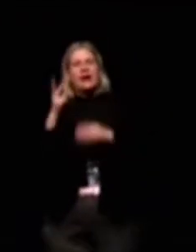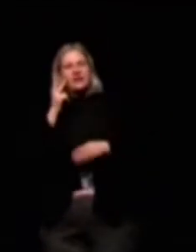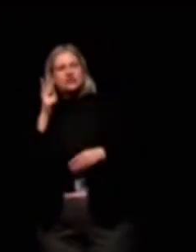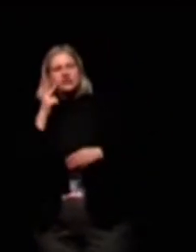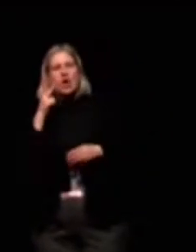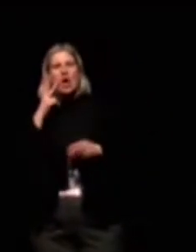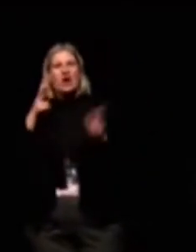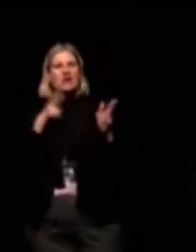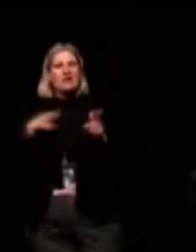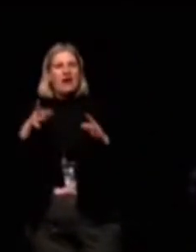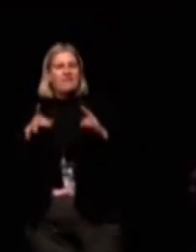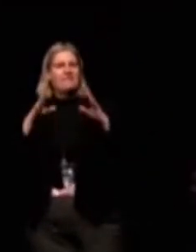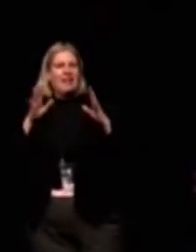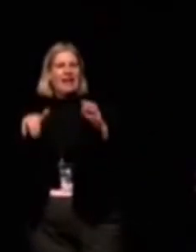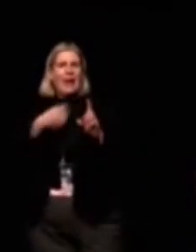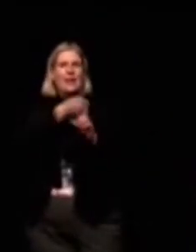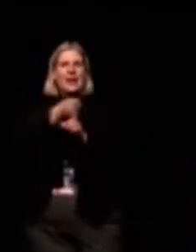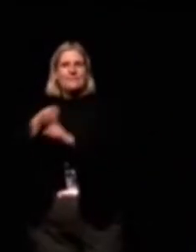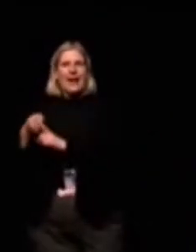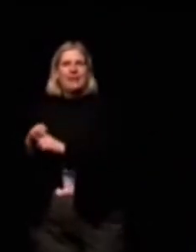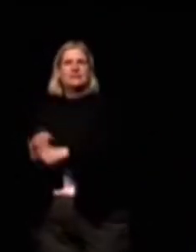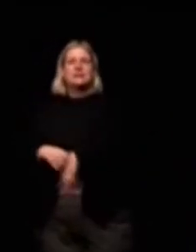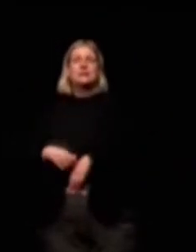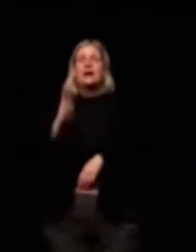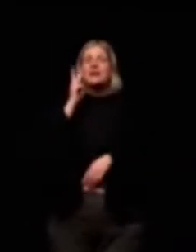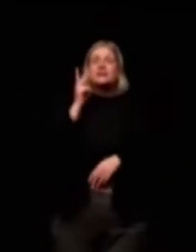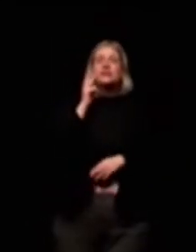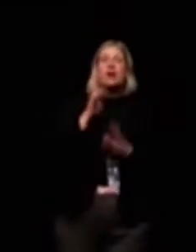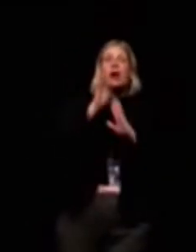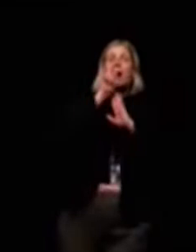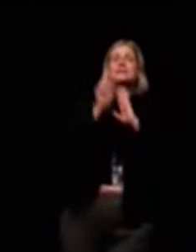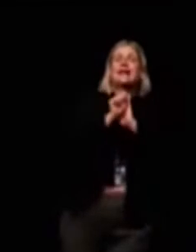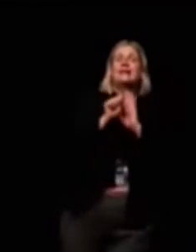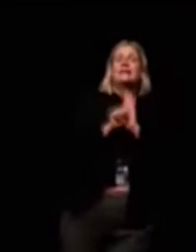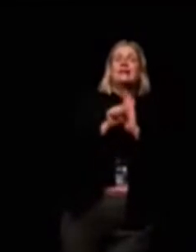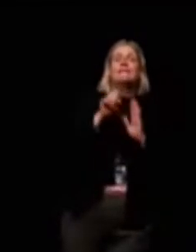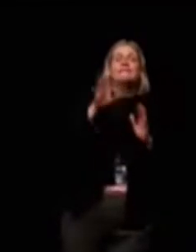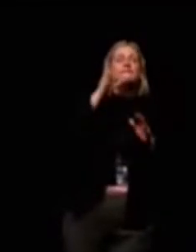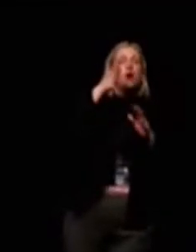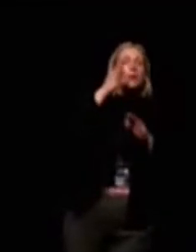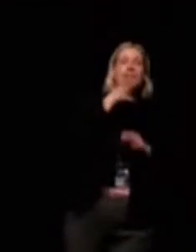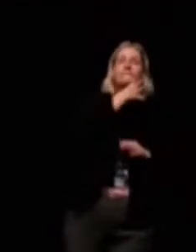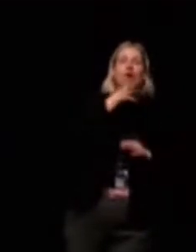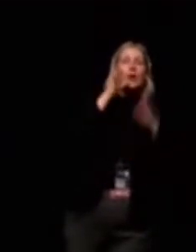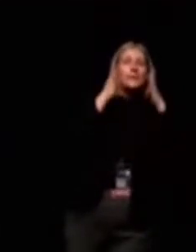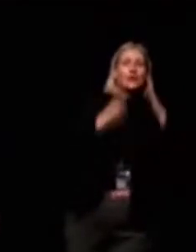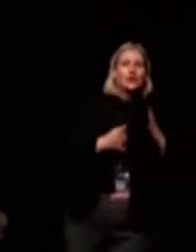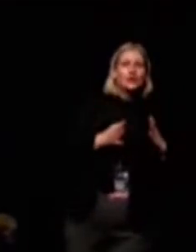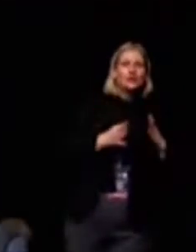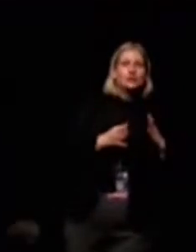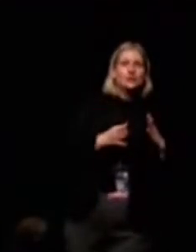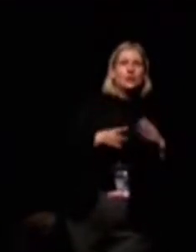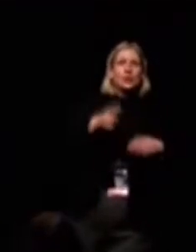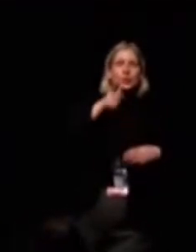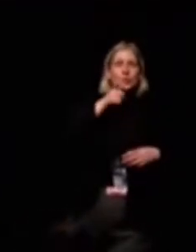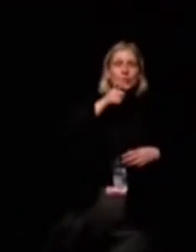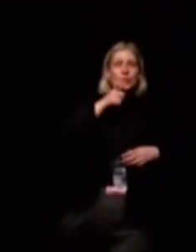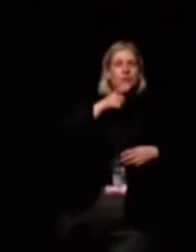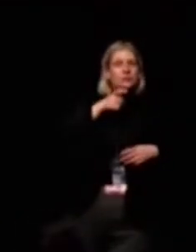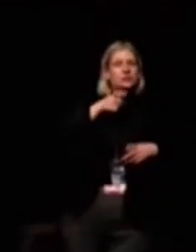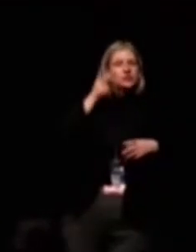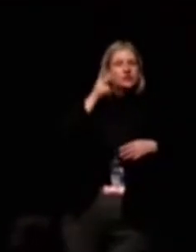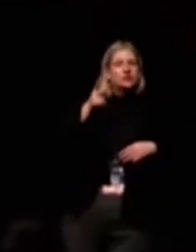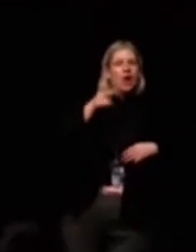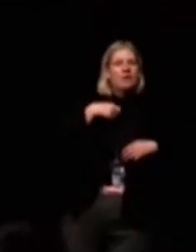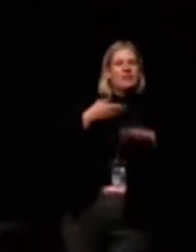who feared that the hardship of the pandemic would actually be the end of his survival.